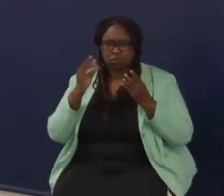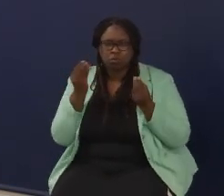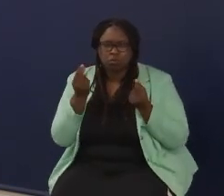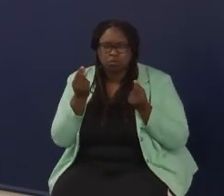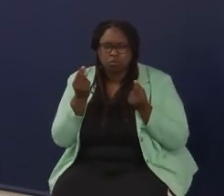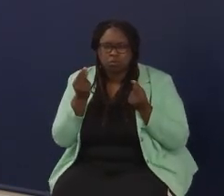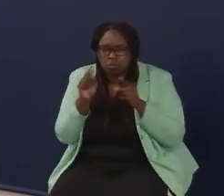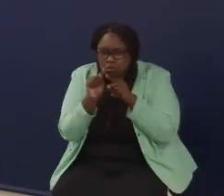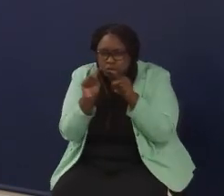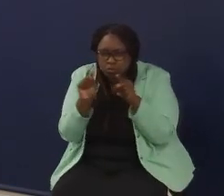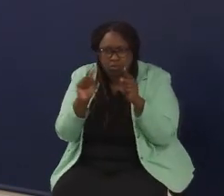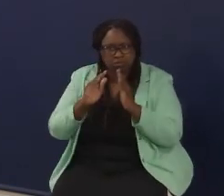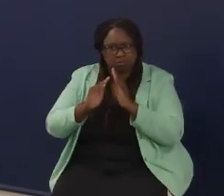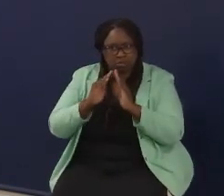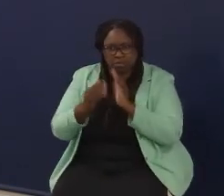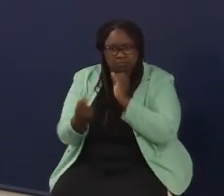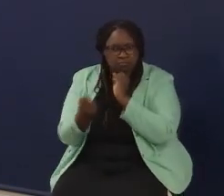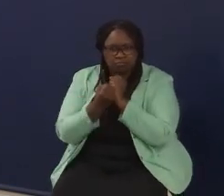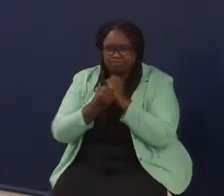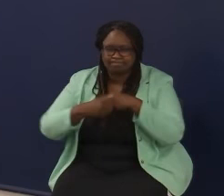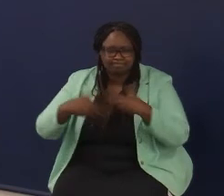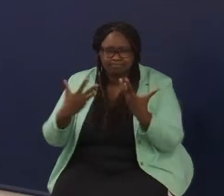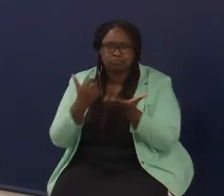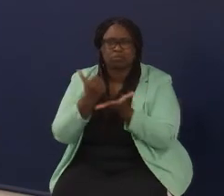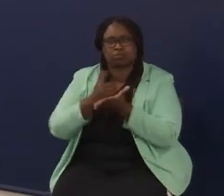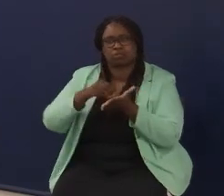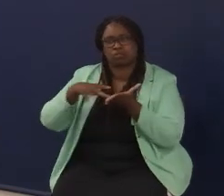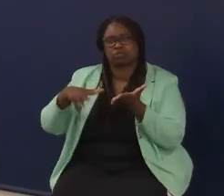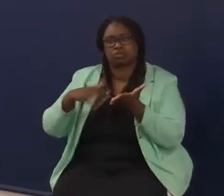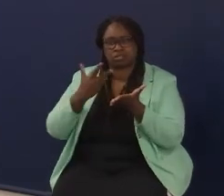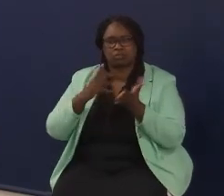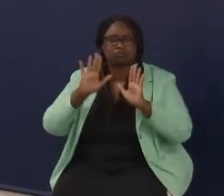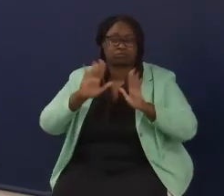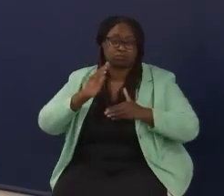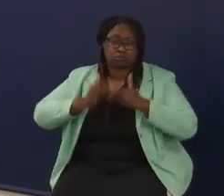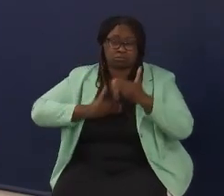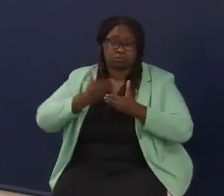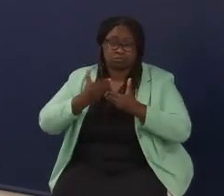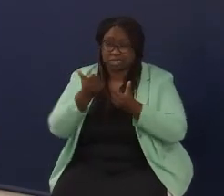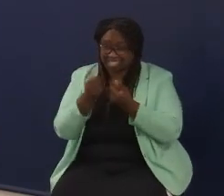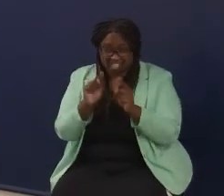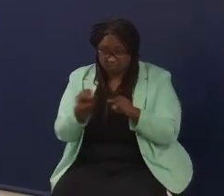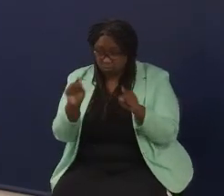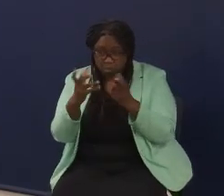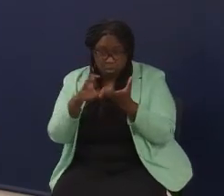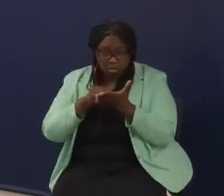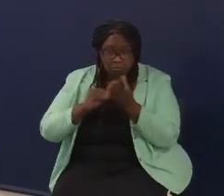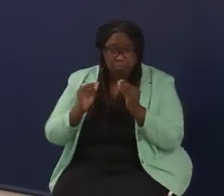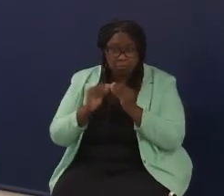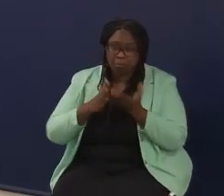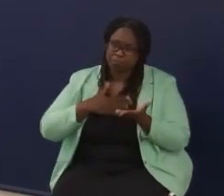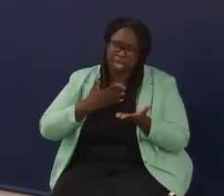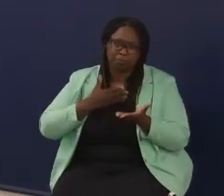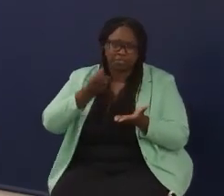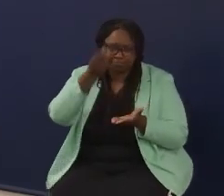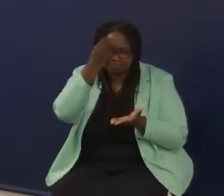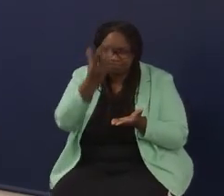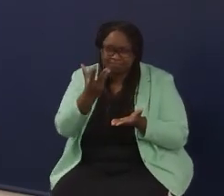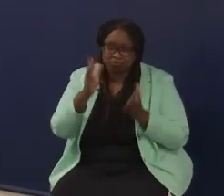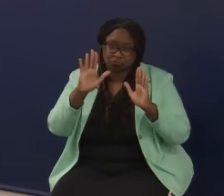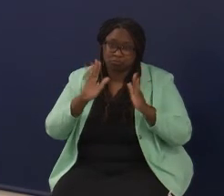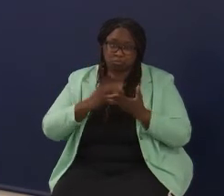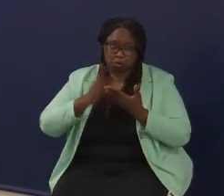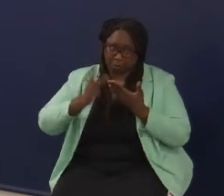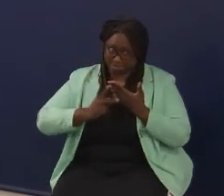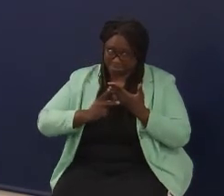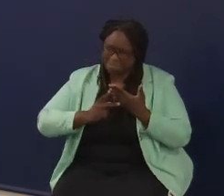And we need from you in the community of support so that we can help these students. So it was a great process. And I'd love, anyone out there that wants to know more about it, I'd be glad to share that. But it was a great